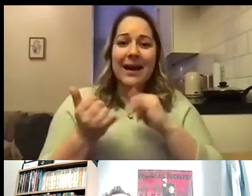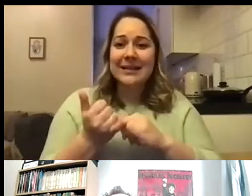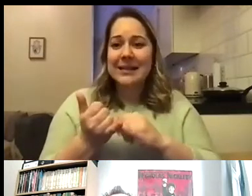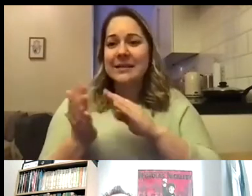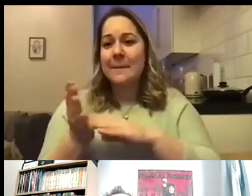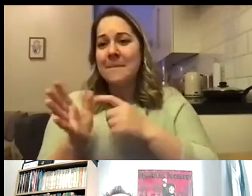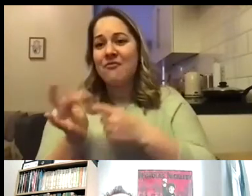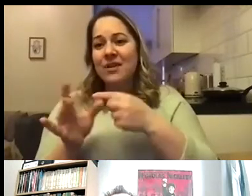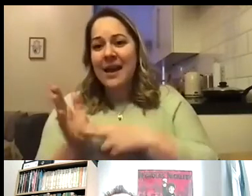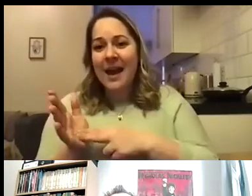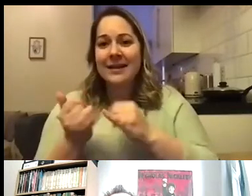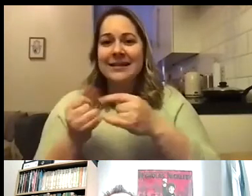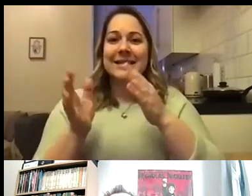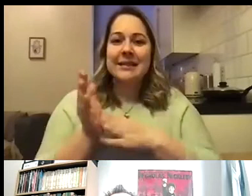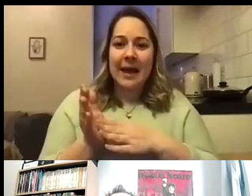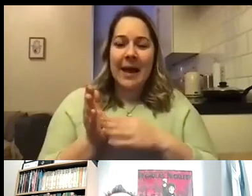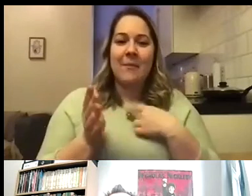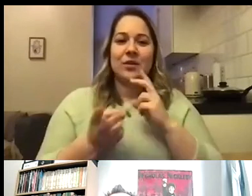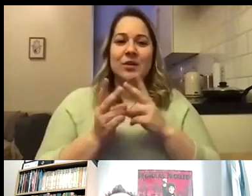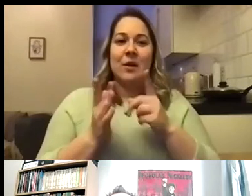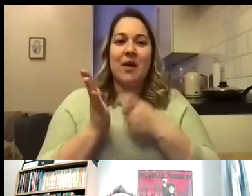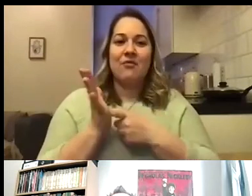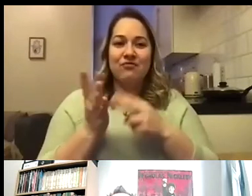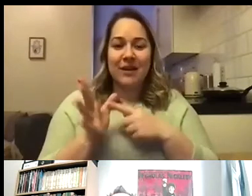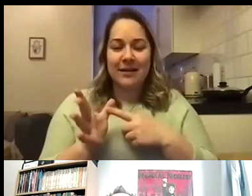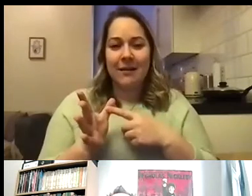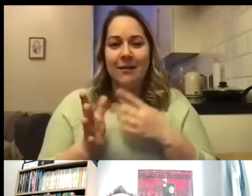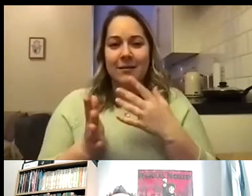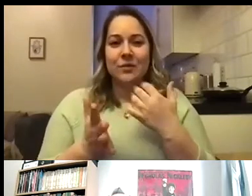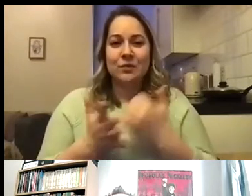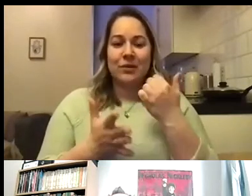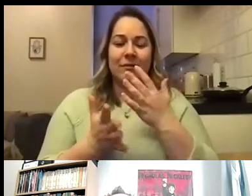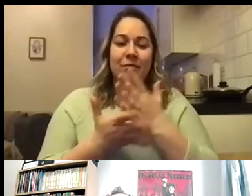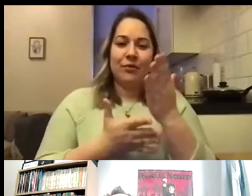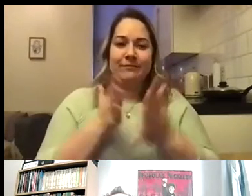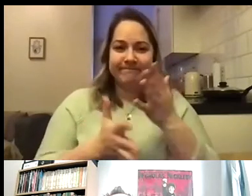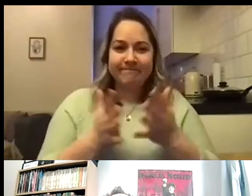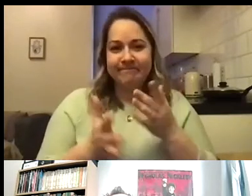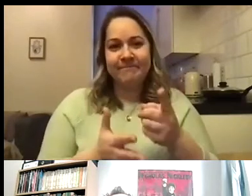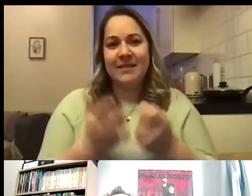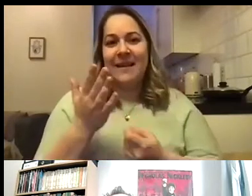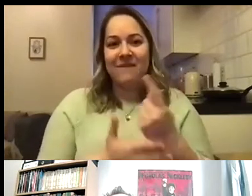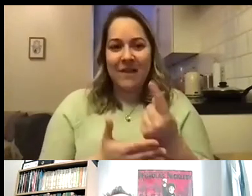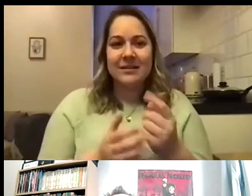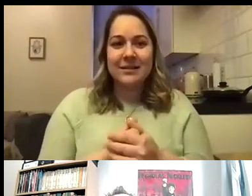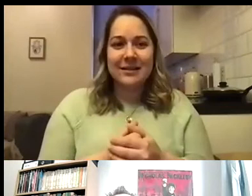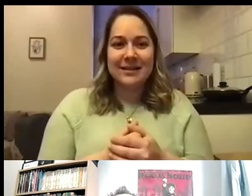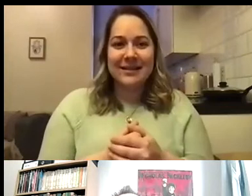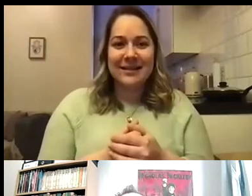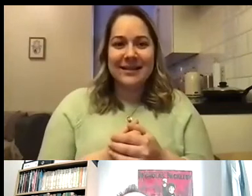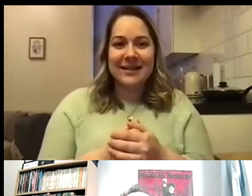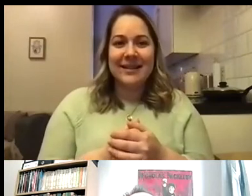Sam, Neil, and of course Irina, who has done an amazing job and dealt with having to sign for